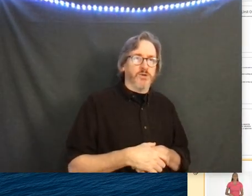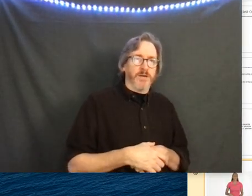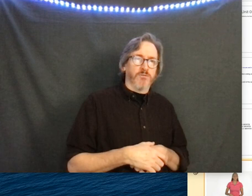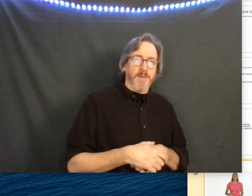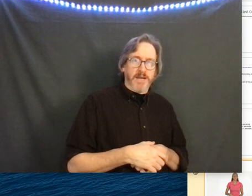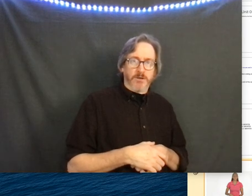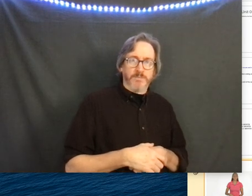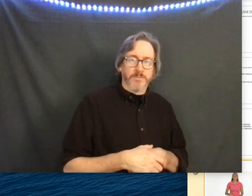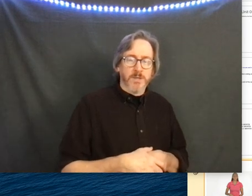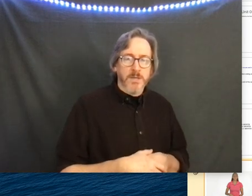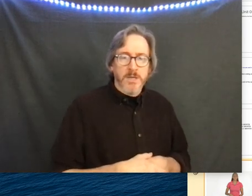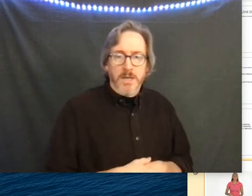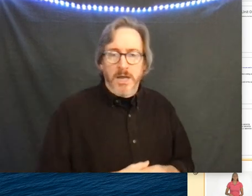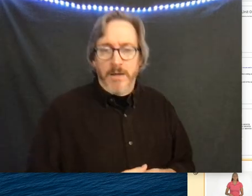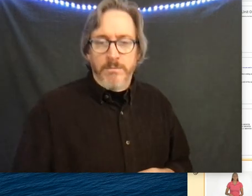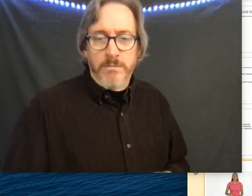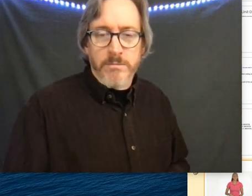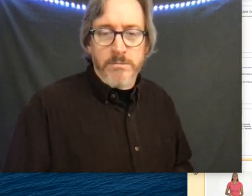just as a quick reminder,